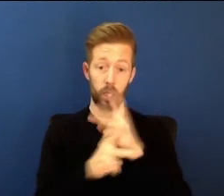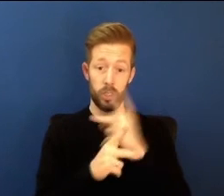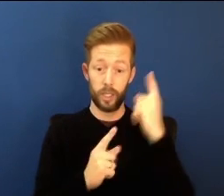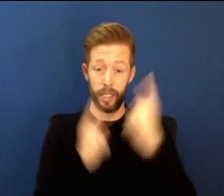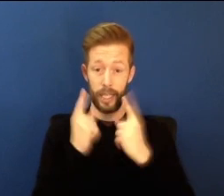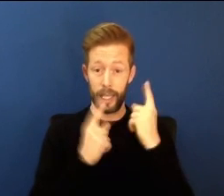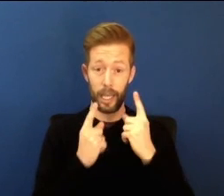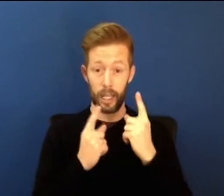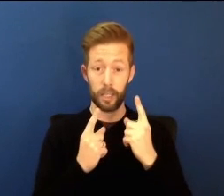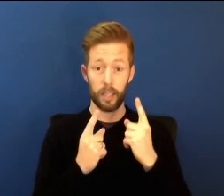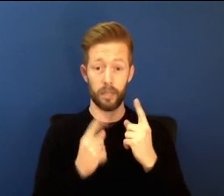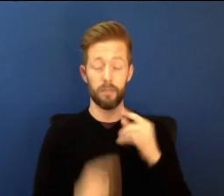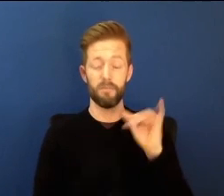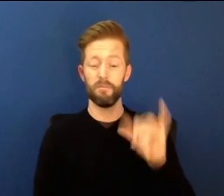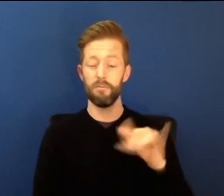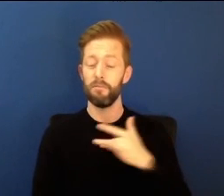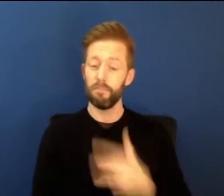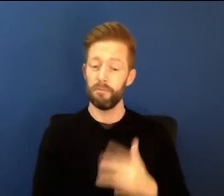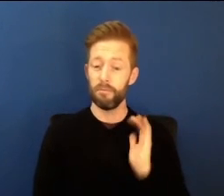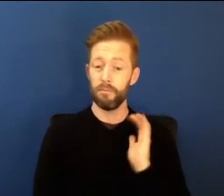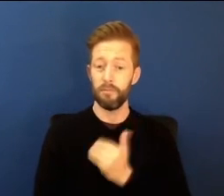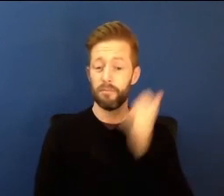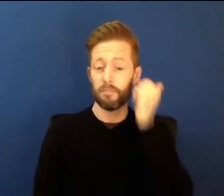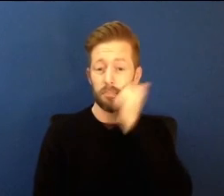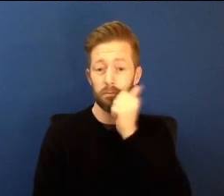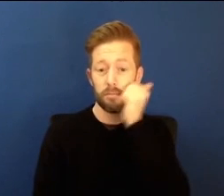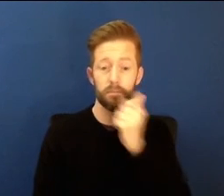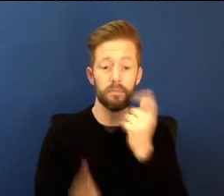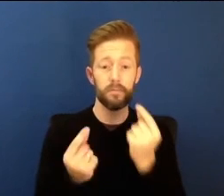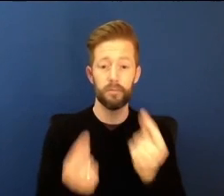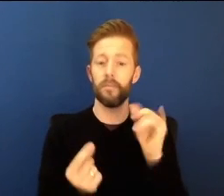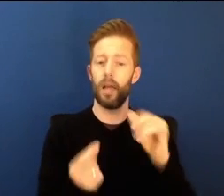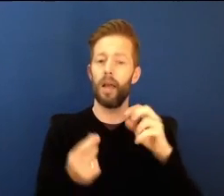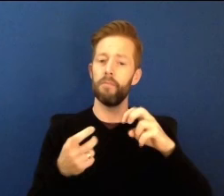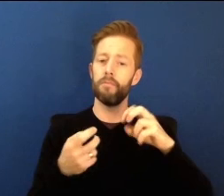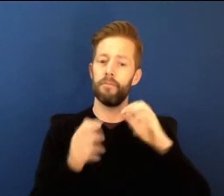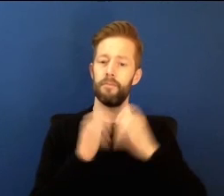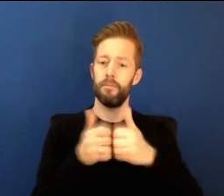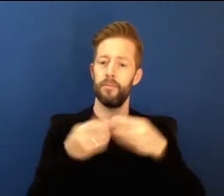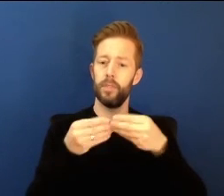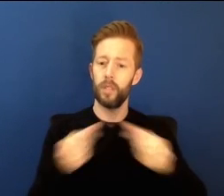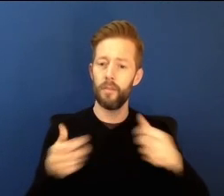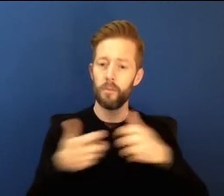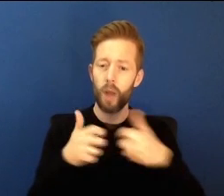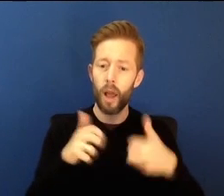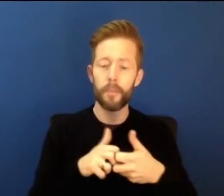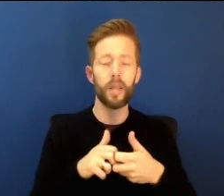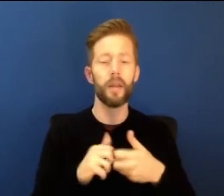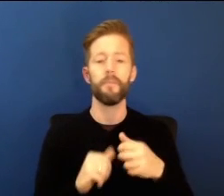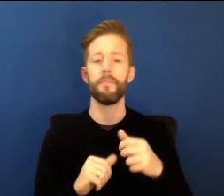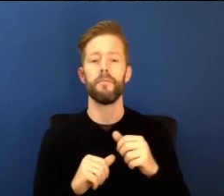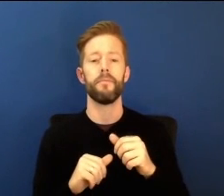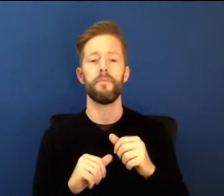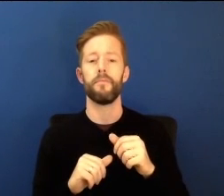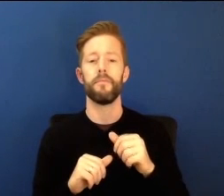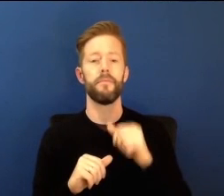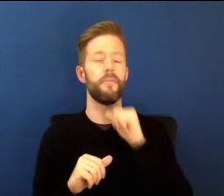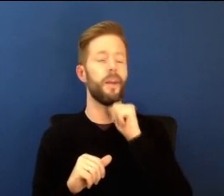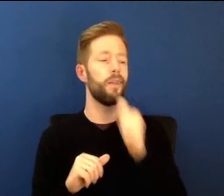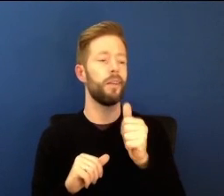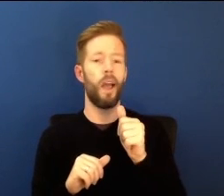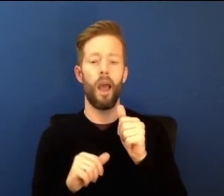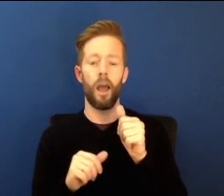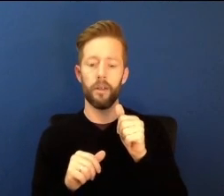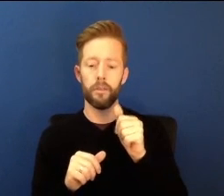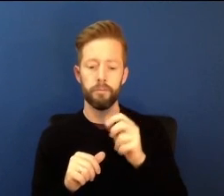computational thinking is really things that we do every day. It's problem solving. And it's not